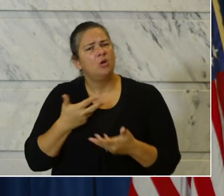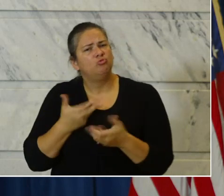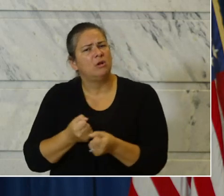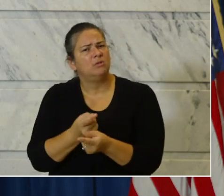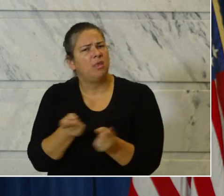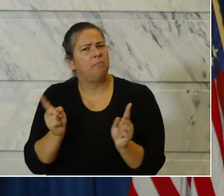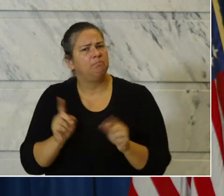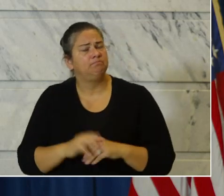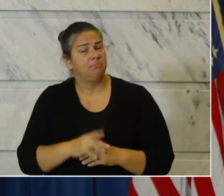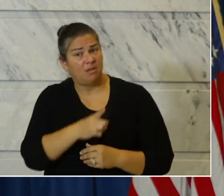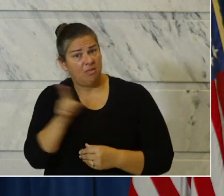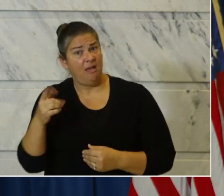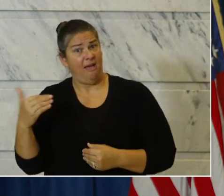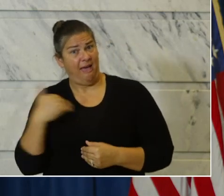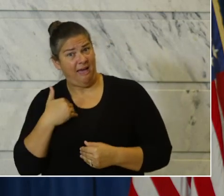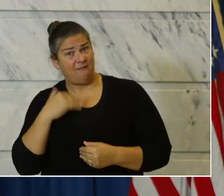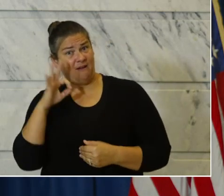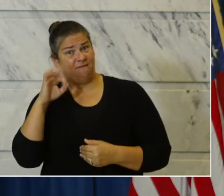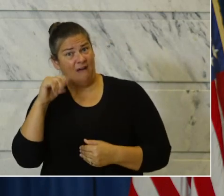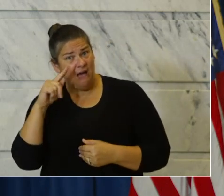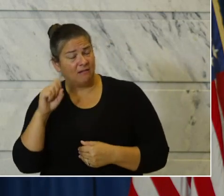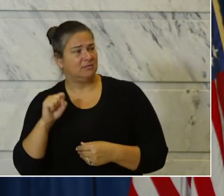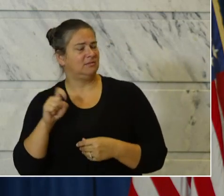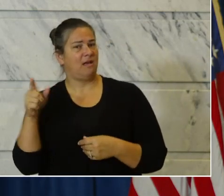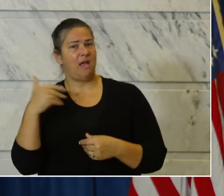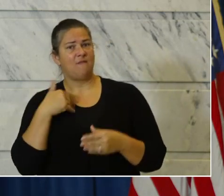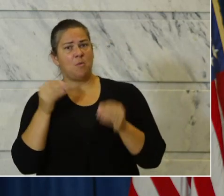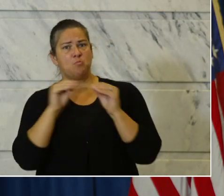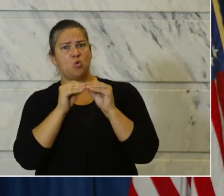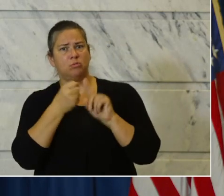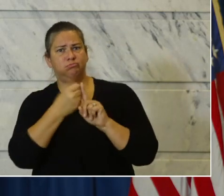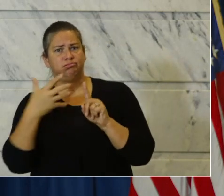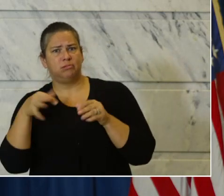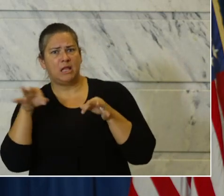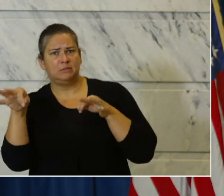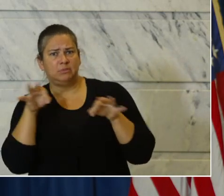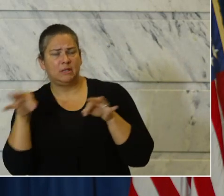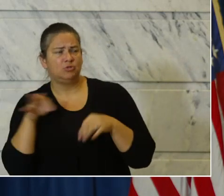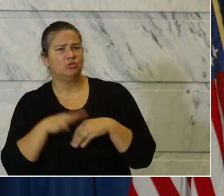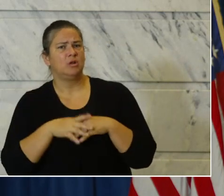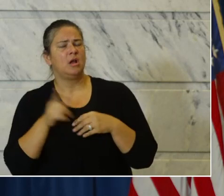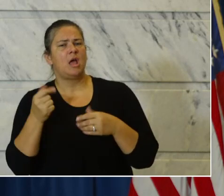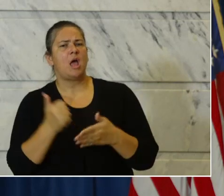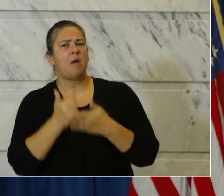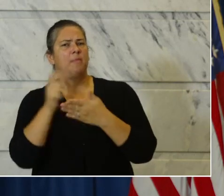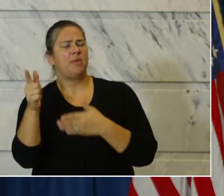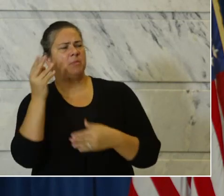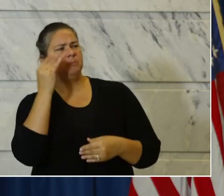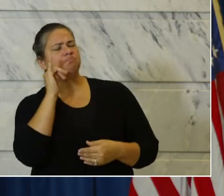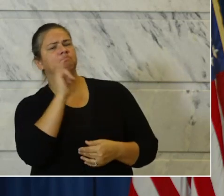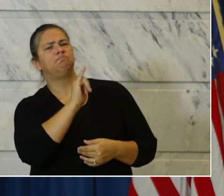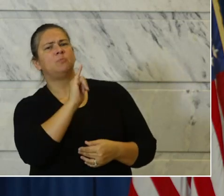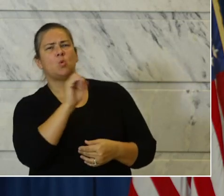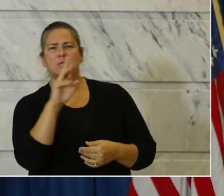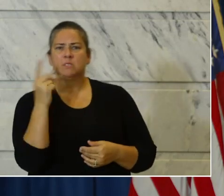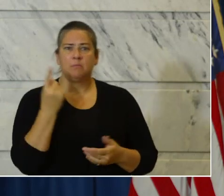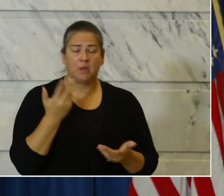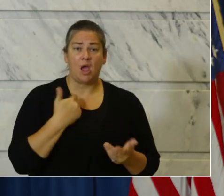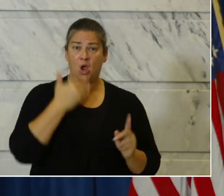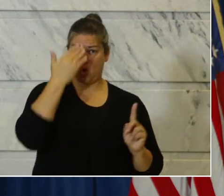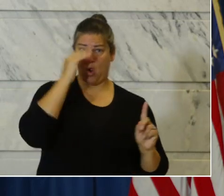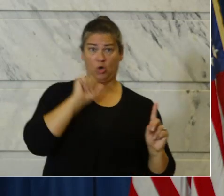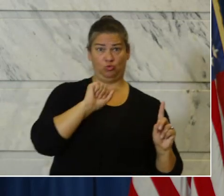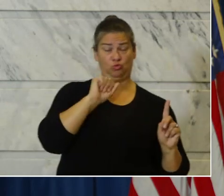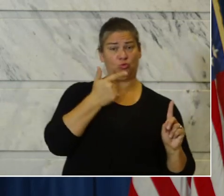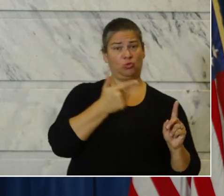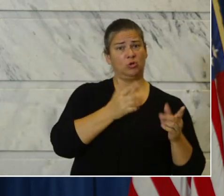they have all the facts, the evidence, and maybe some explanation if needed, that they can process it. And I know the Attorney General talks about the truth, and I talk